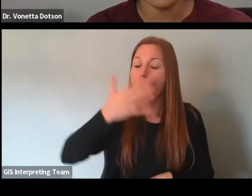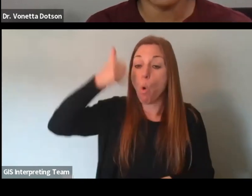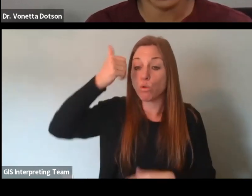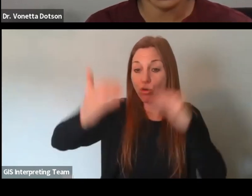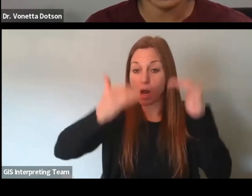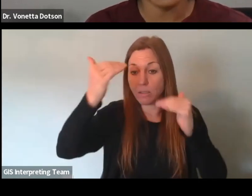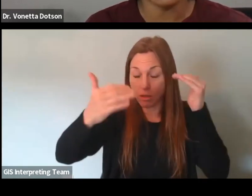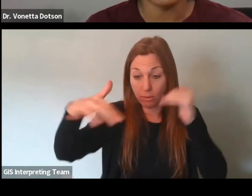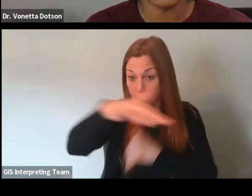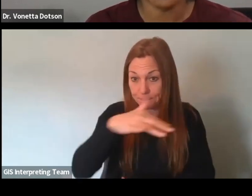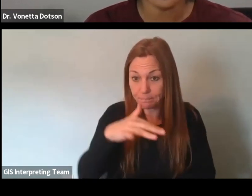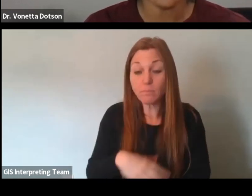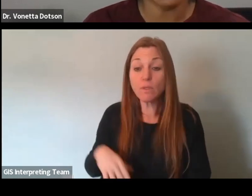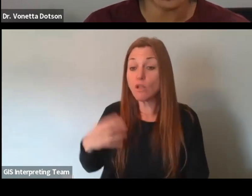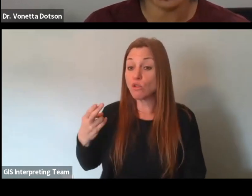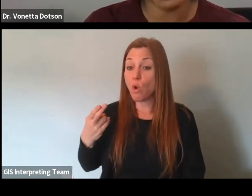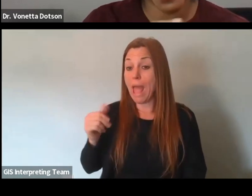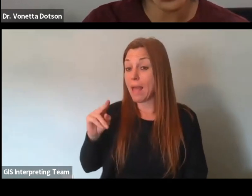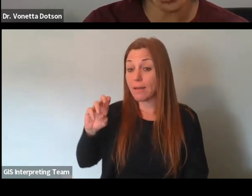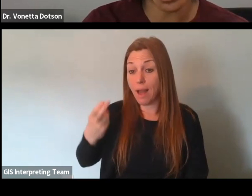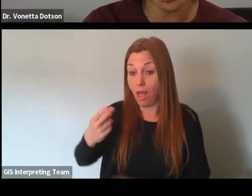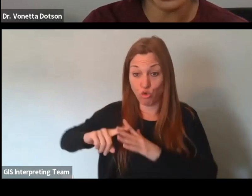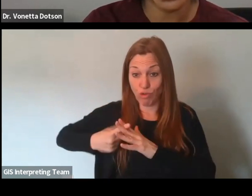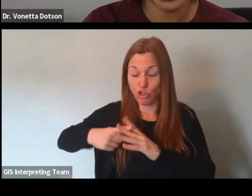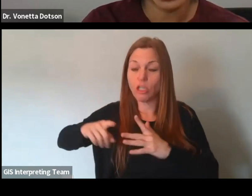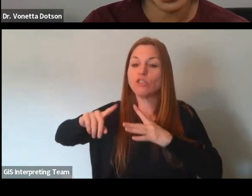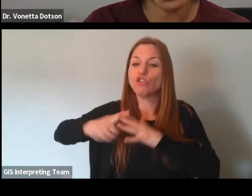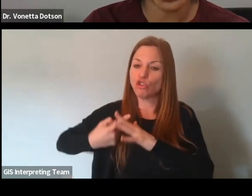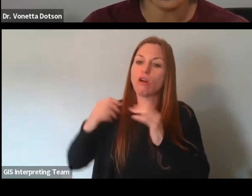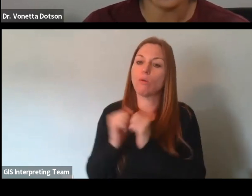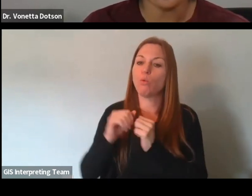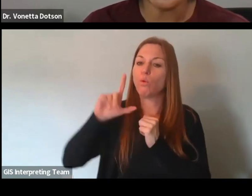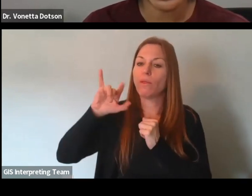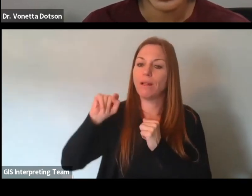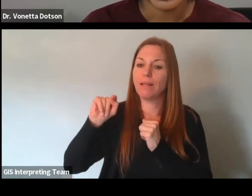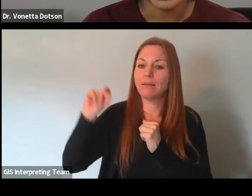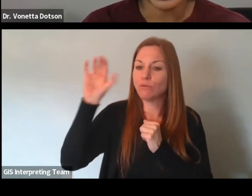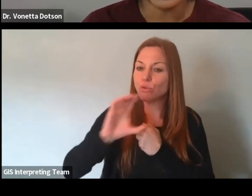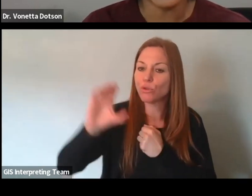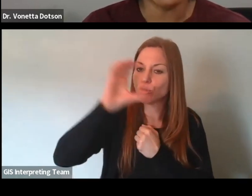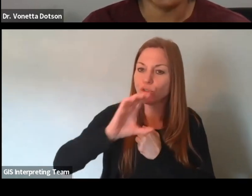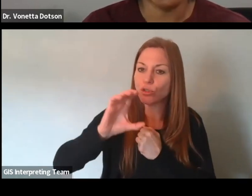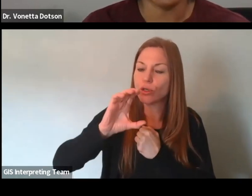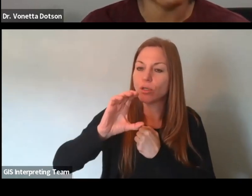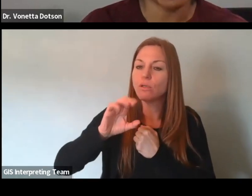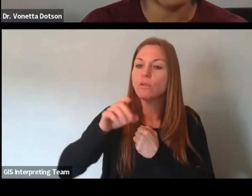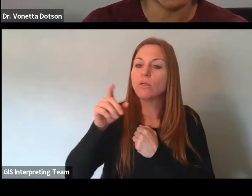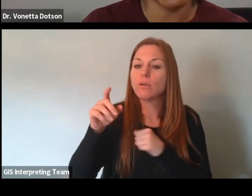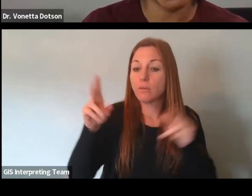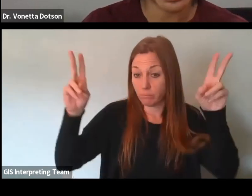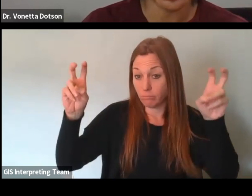was, I think she looked in quotation marks, she looked for vascular depression and then Black older